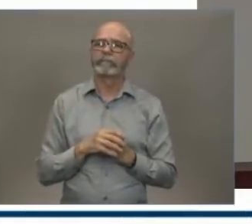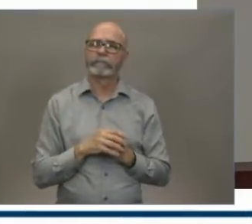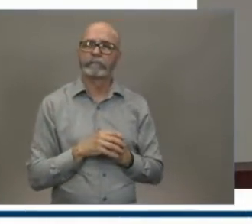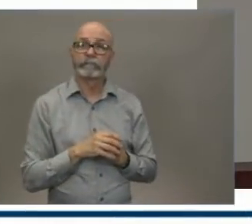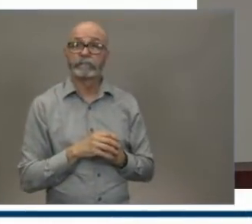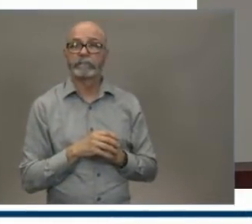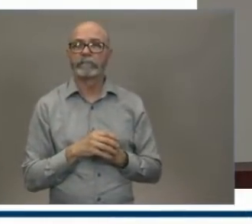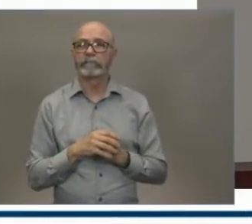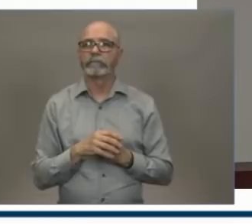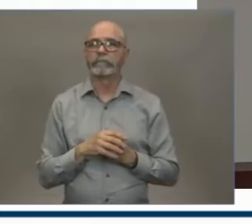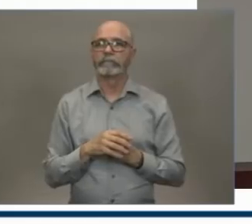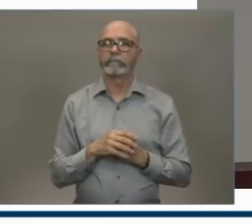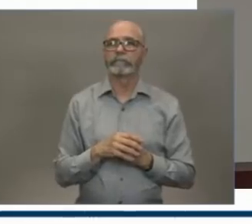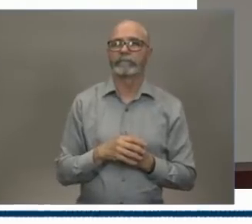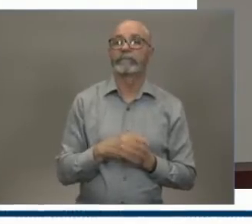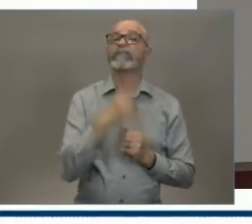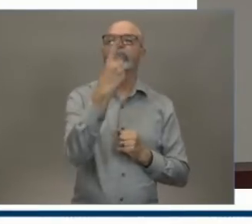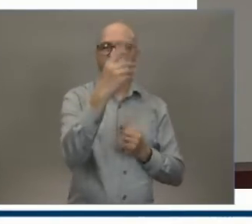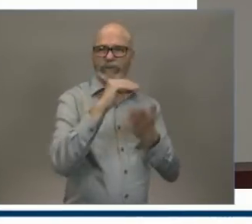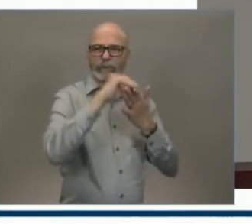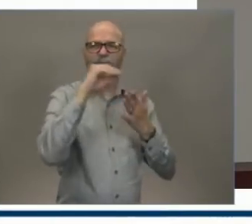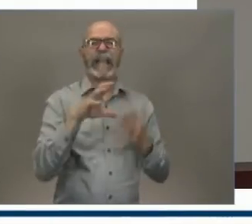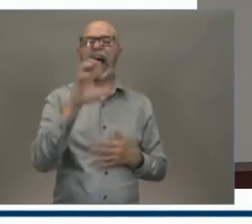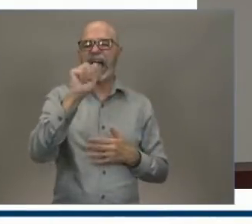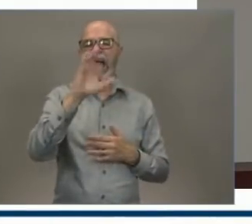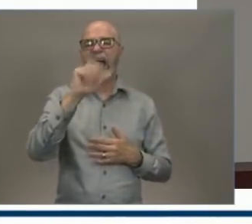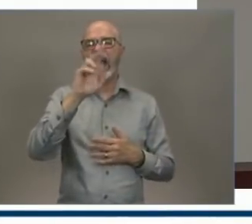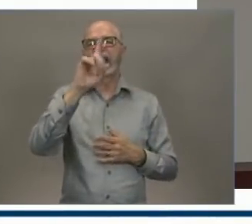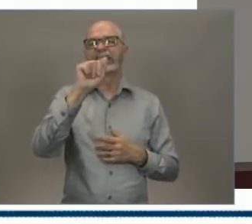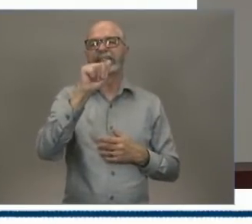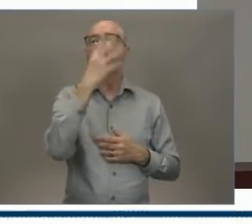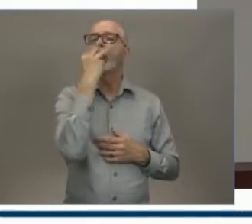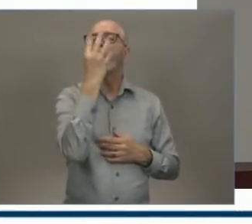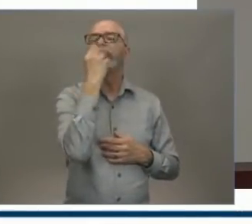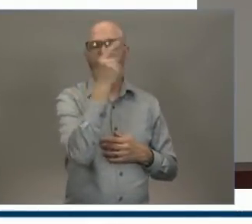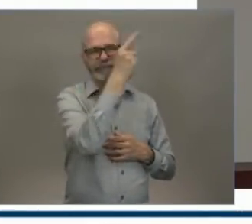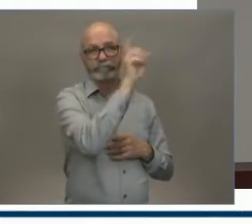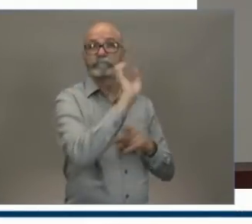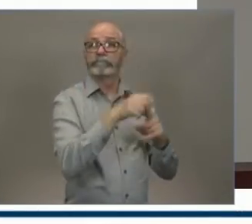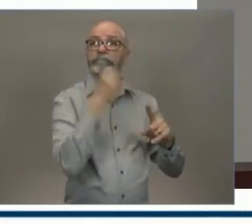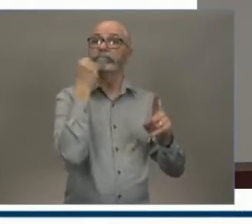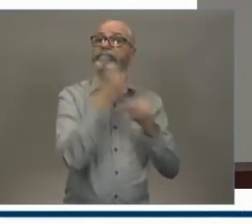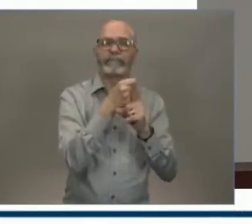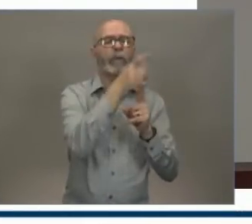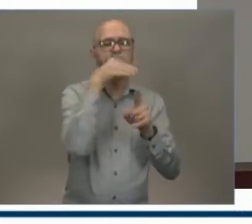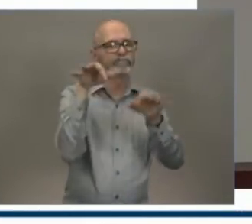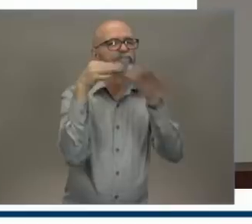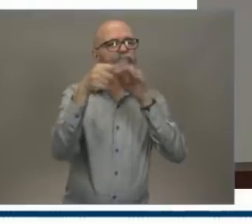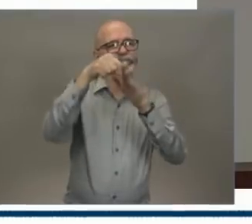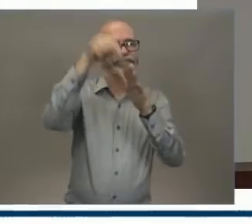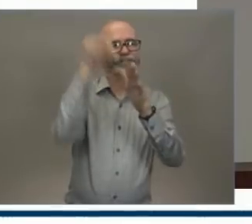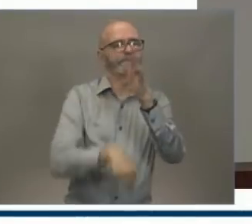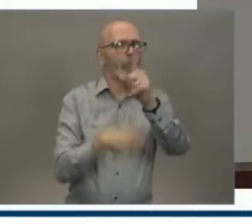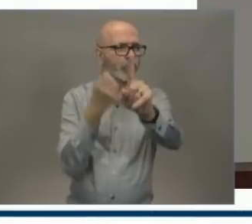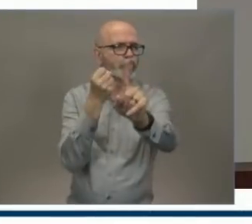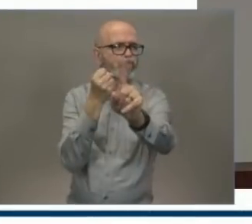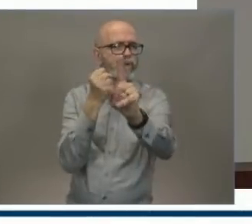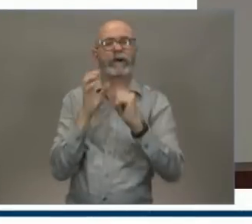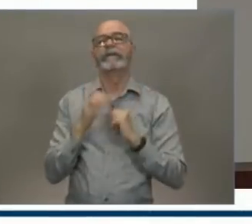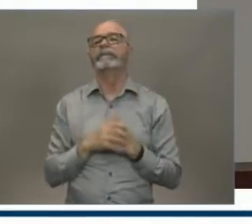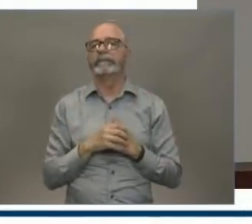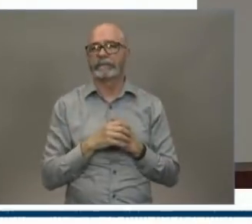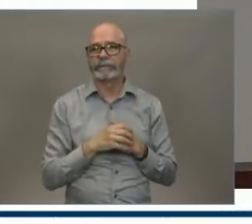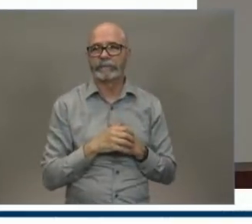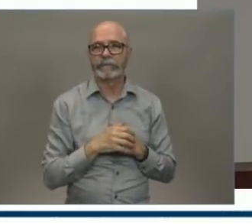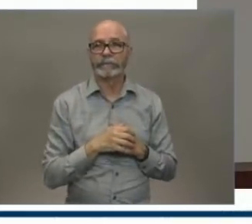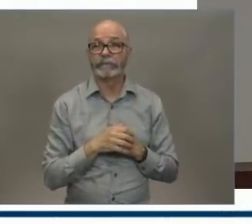the student at Acadia that the Premier referred to, and I'll speak to in a bit more detail later on that. But public health